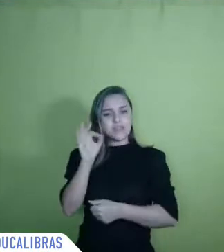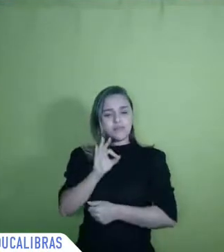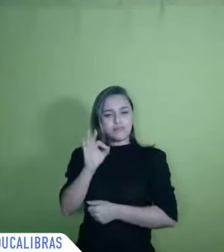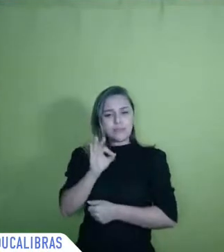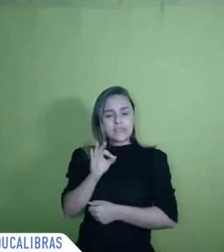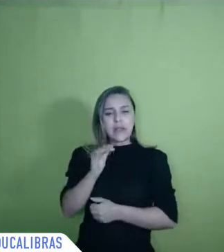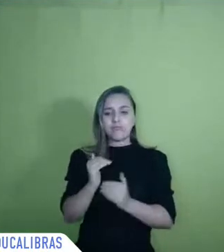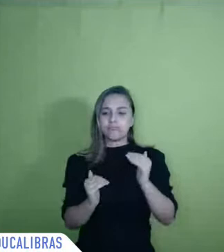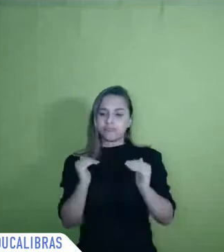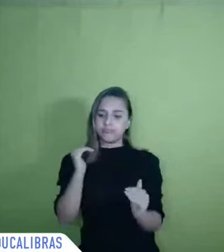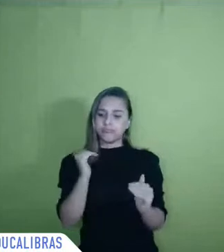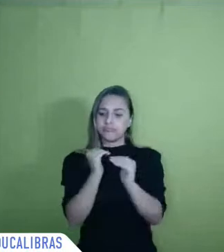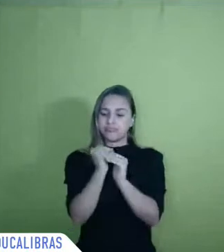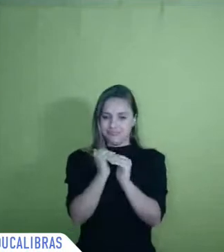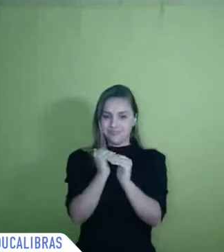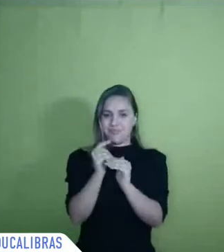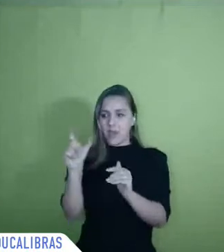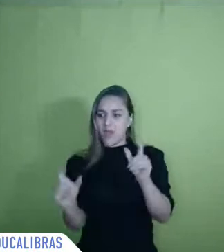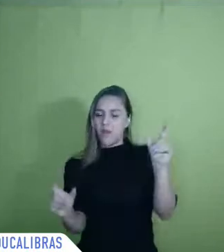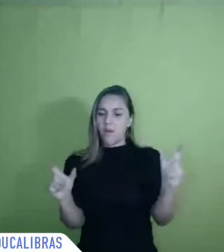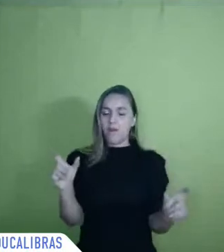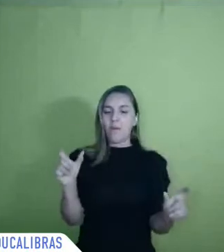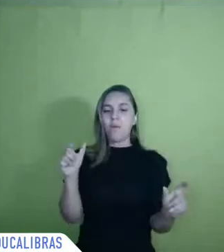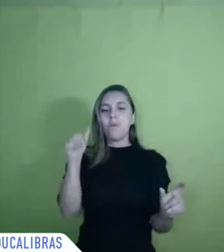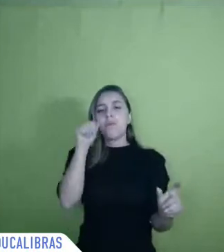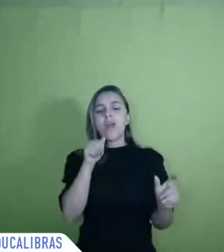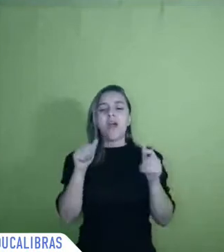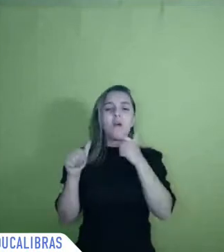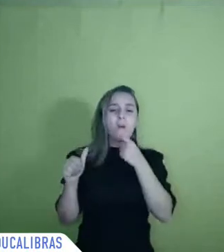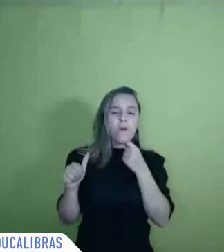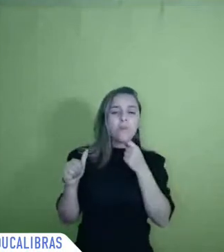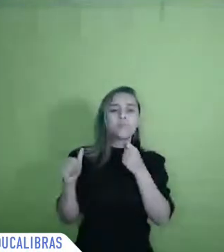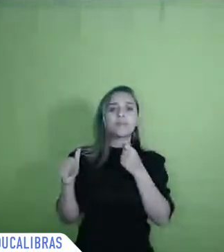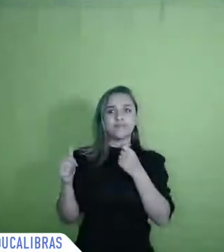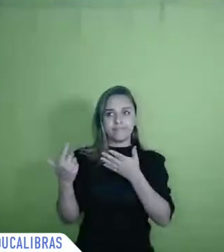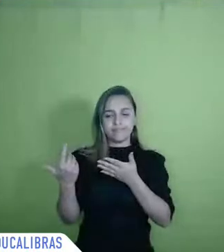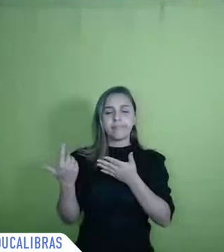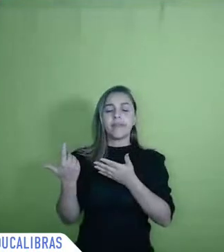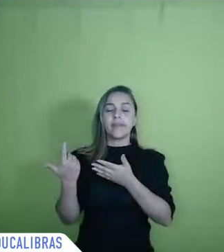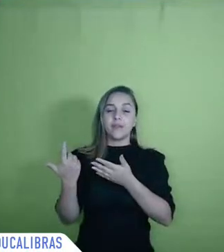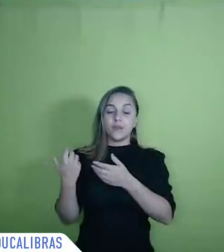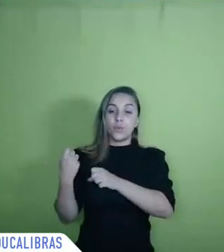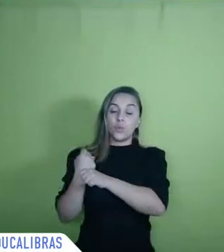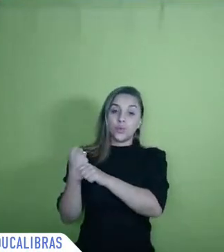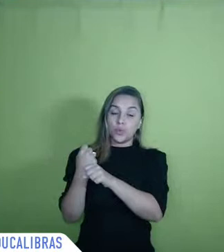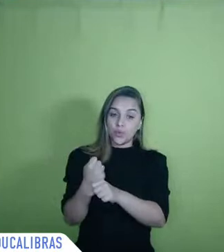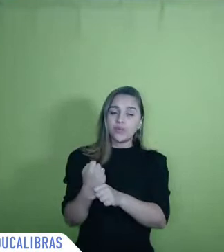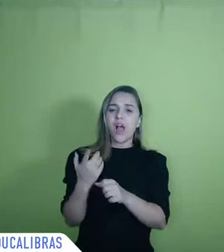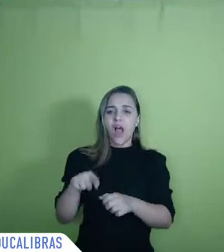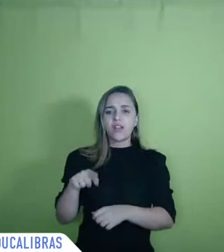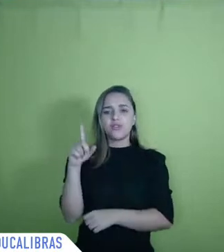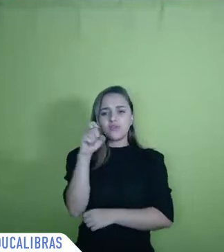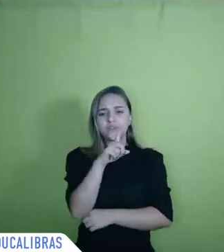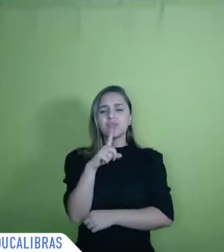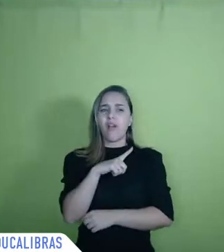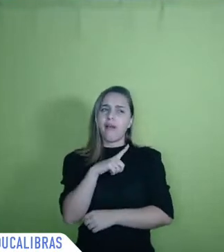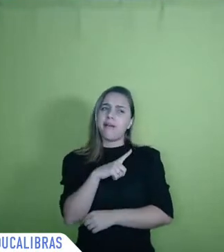in inequality that you can look at to answer this question. But on the economic inequality of income and wealth,